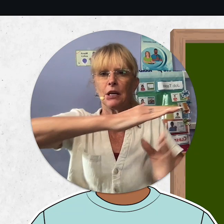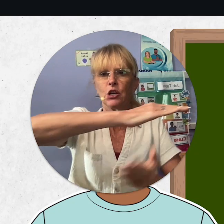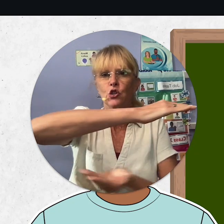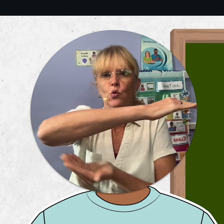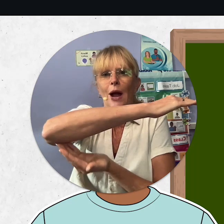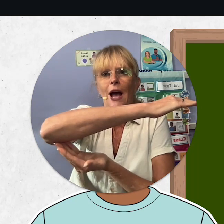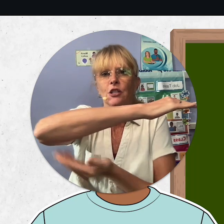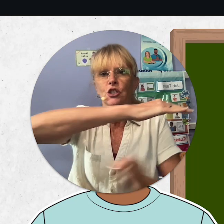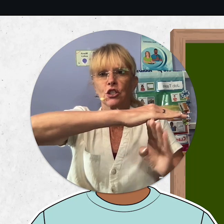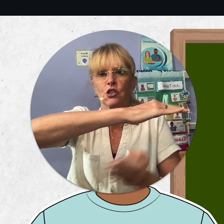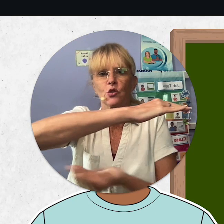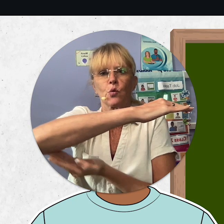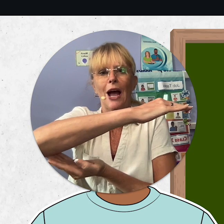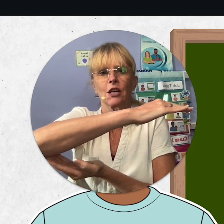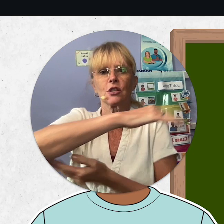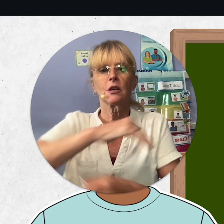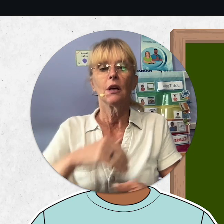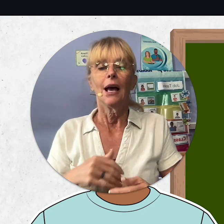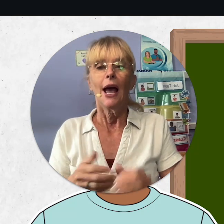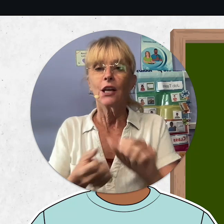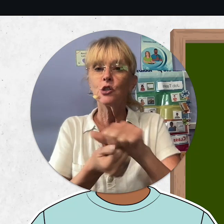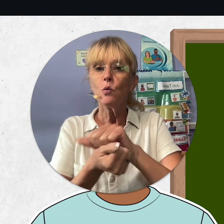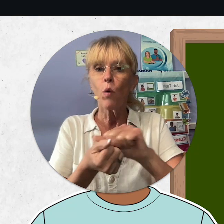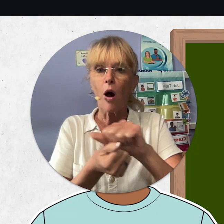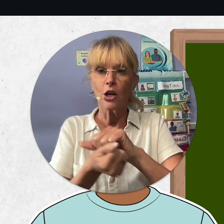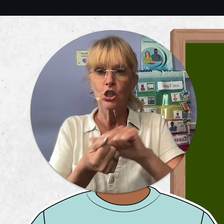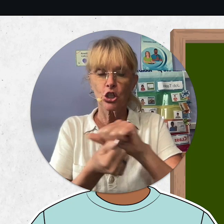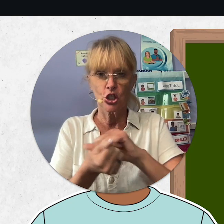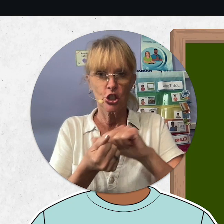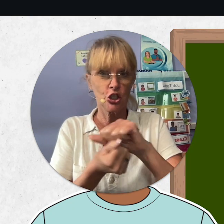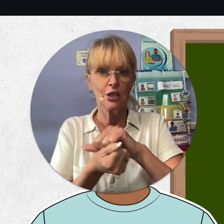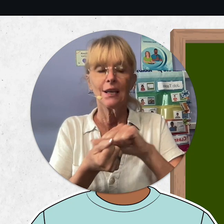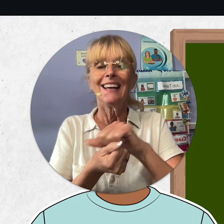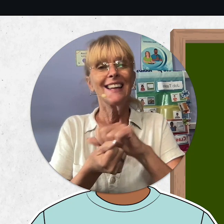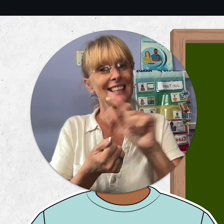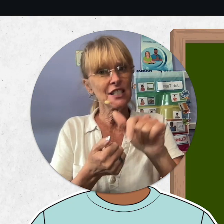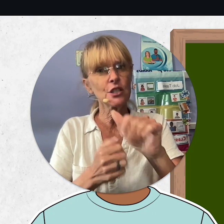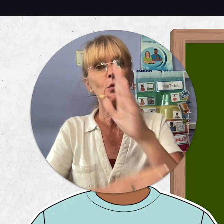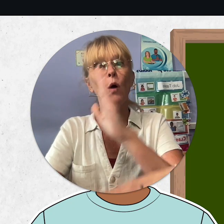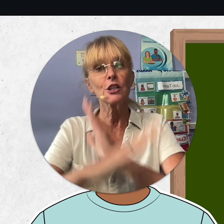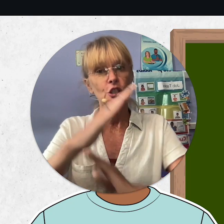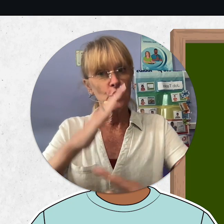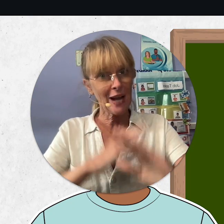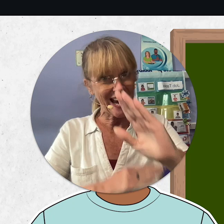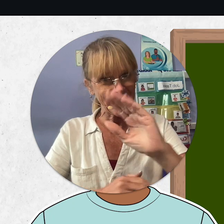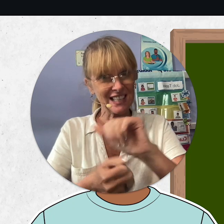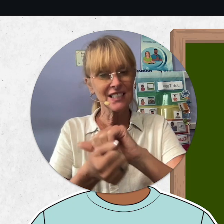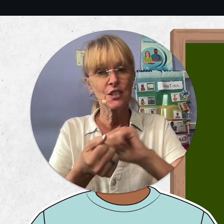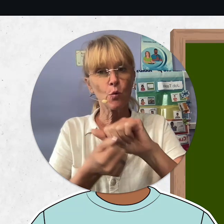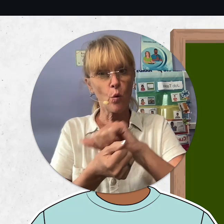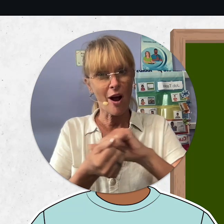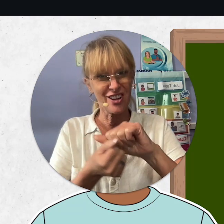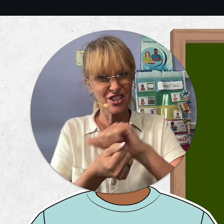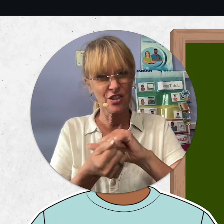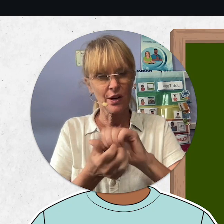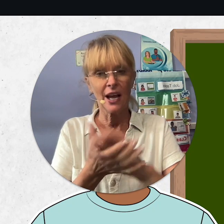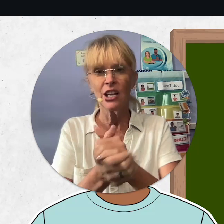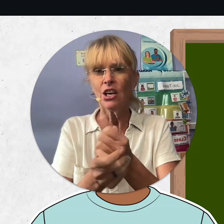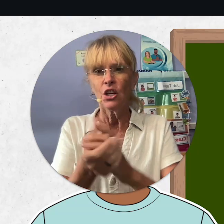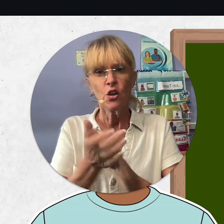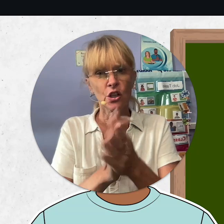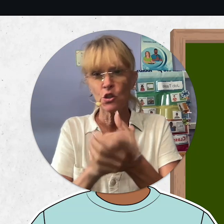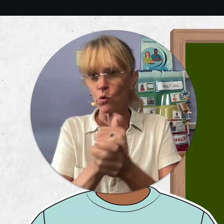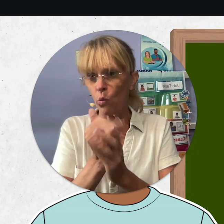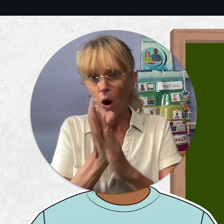shape. Trash, trash. And to wash. Now this is the washing your hands wash,